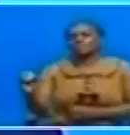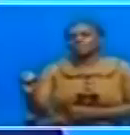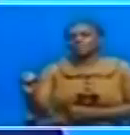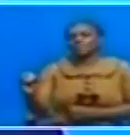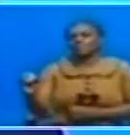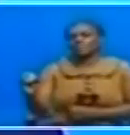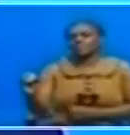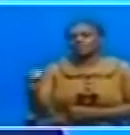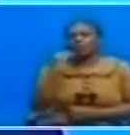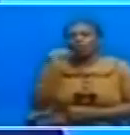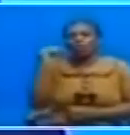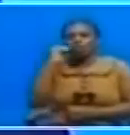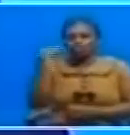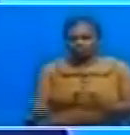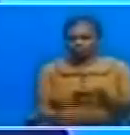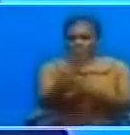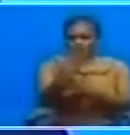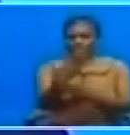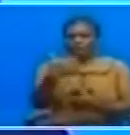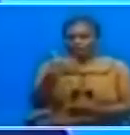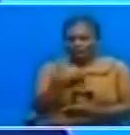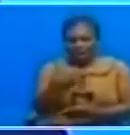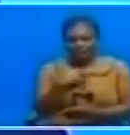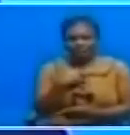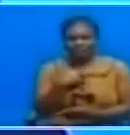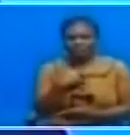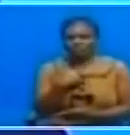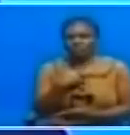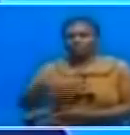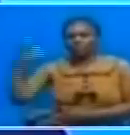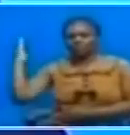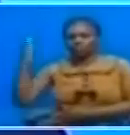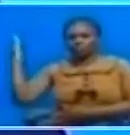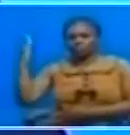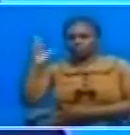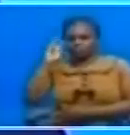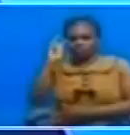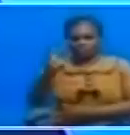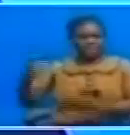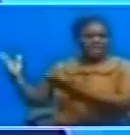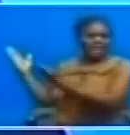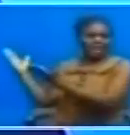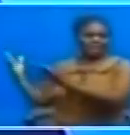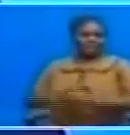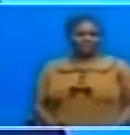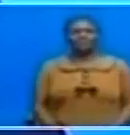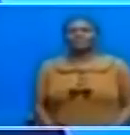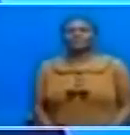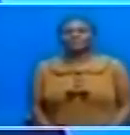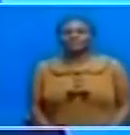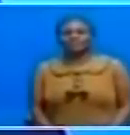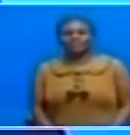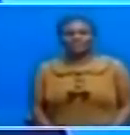domestic domestic product. We now have excerpts of that speech by President Uhuru Kenyatta.